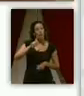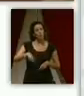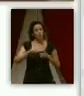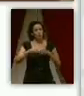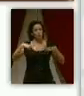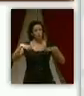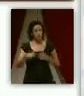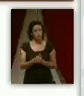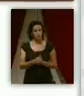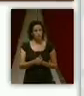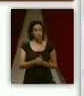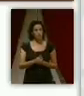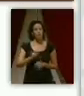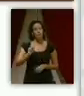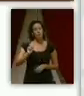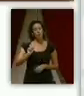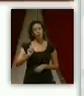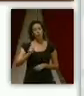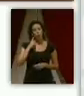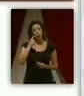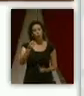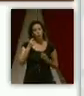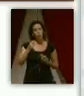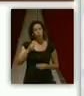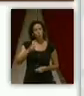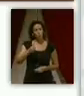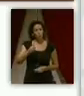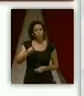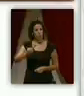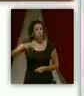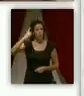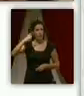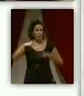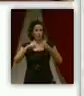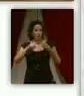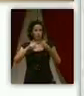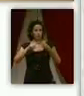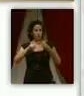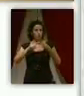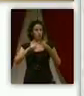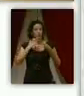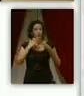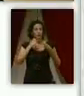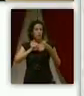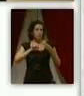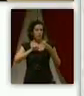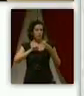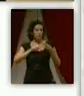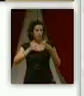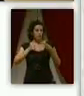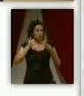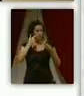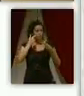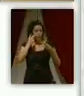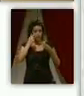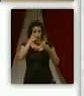automatic exploration, and click on this tab, activate the tab. If you give it some time,